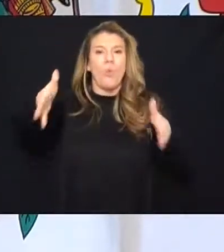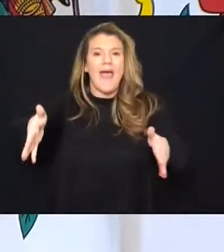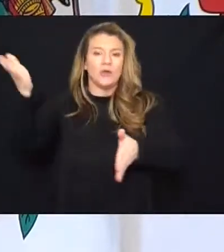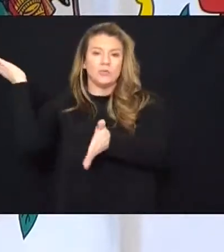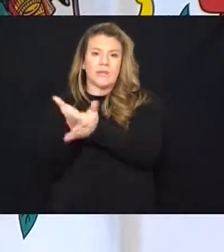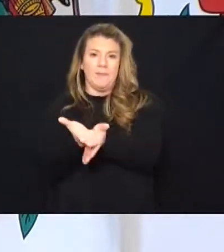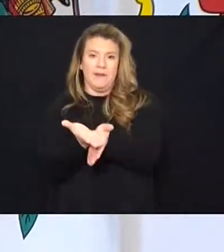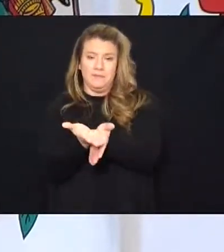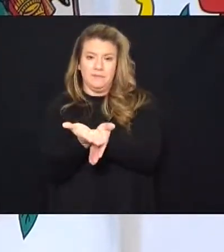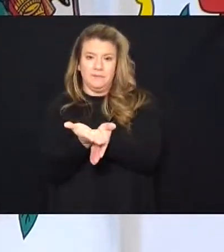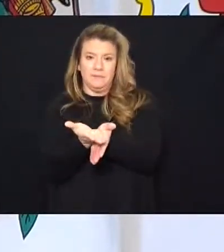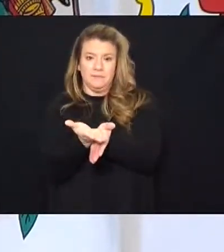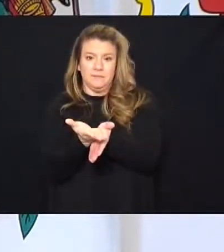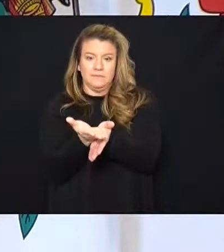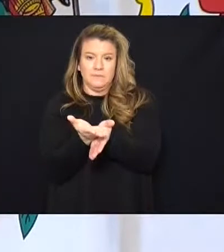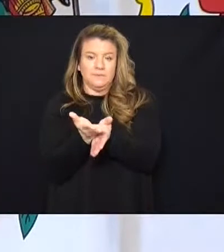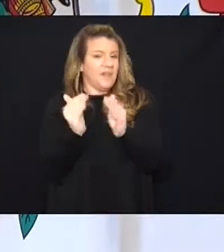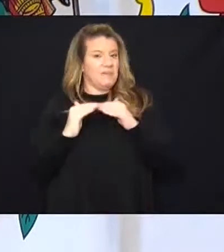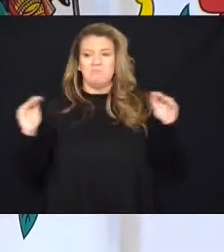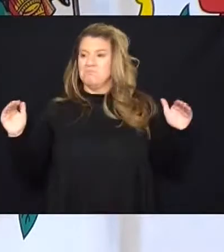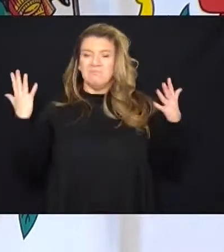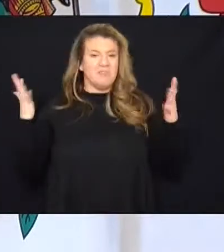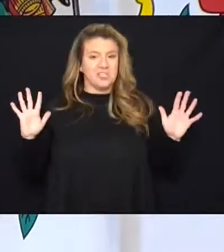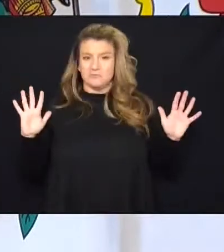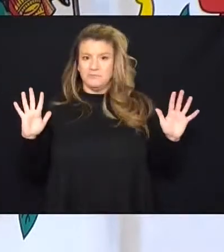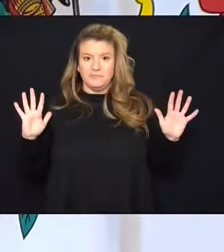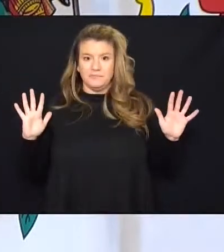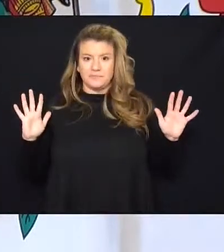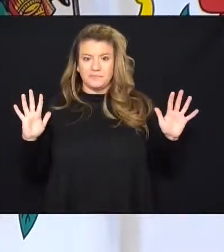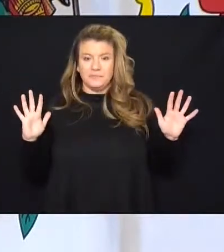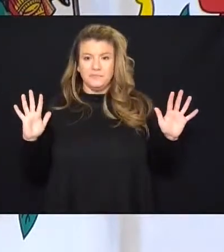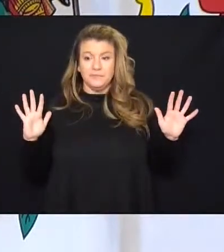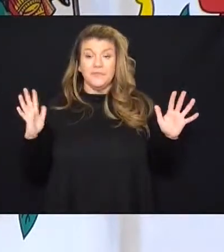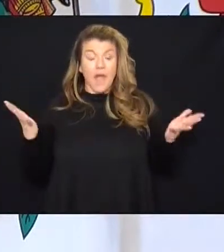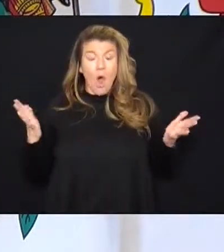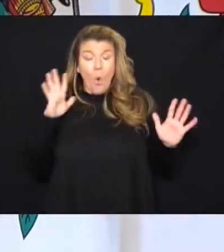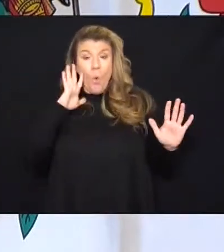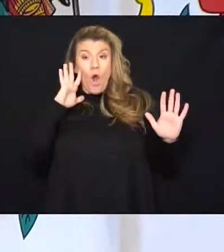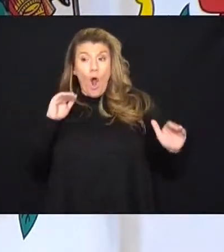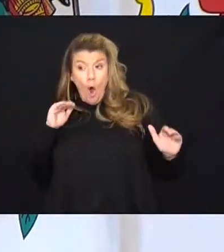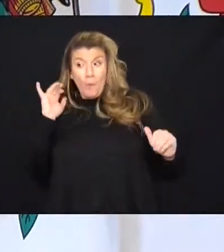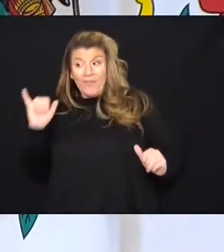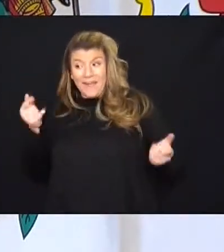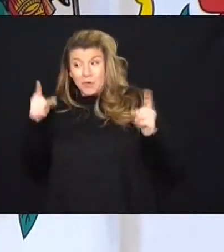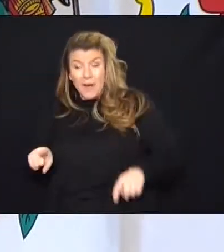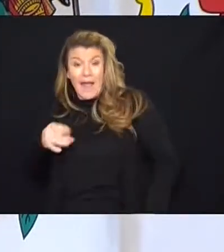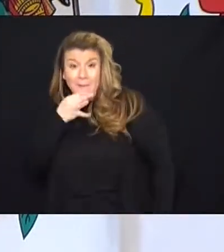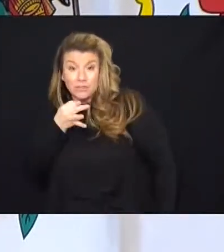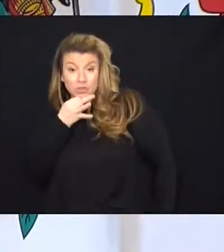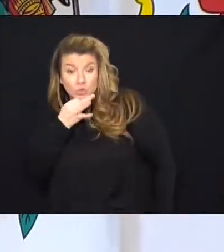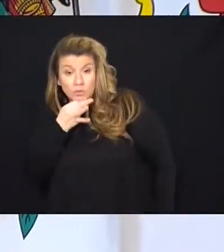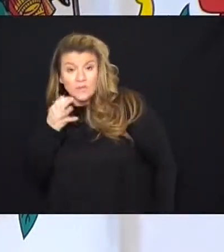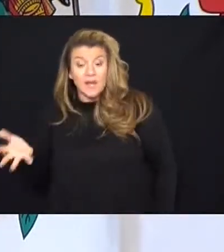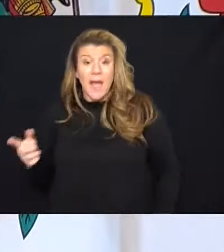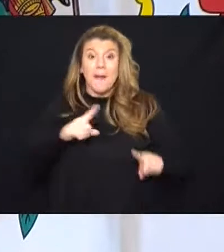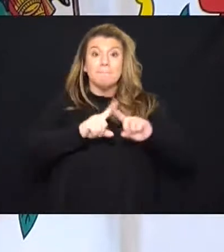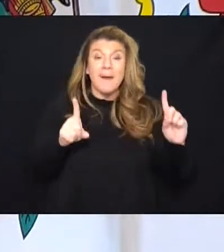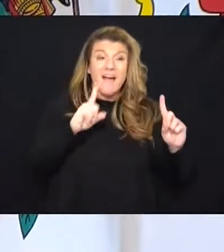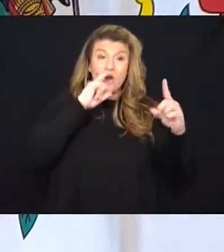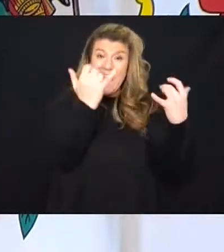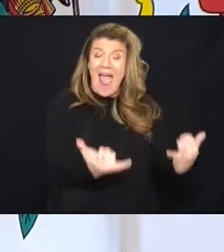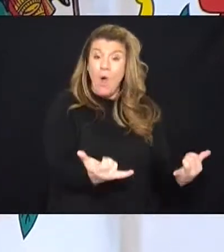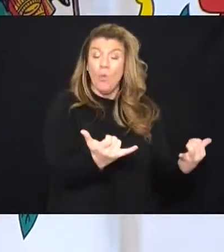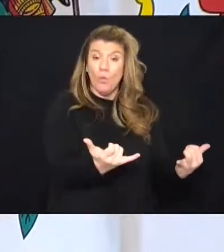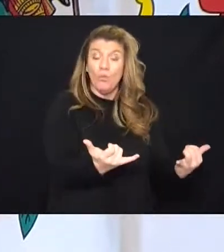it, to dead level stop it. And we hope and pray that's going to come real soon. But in the